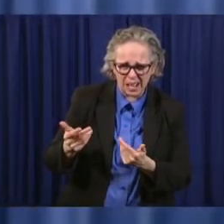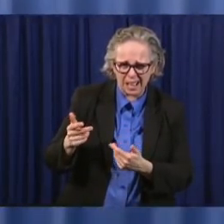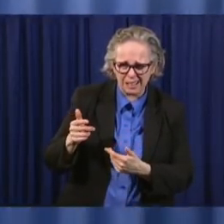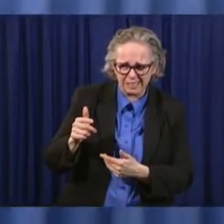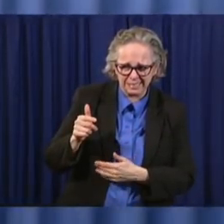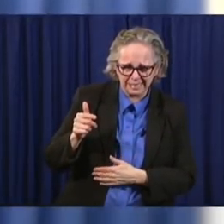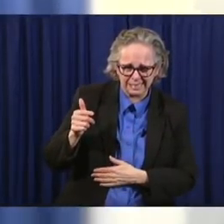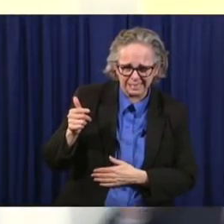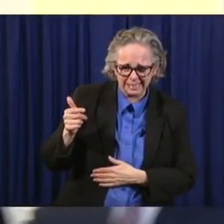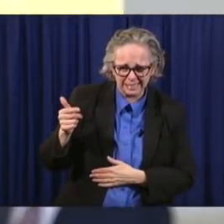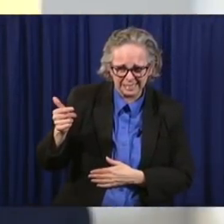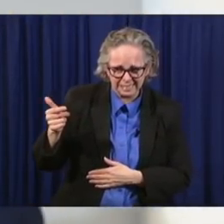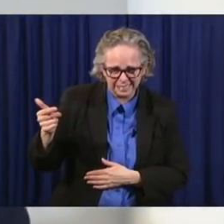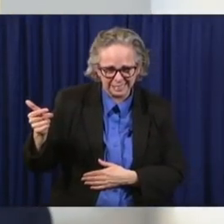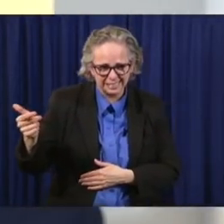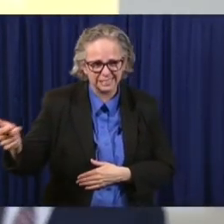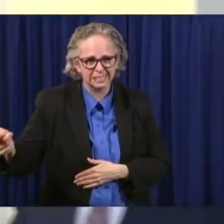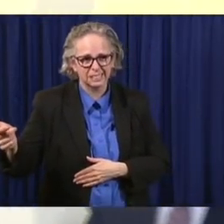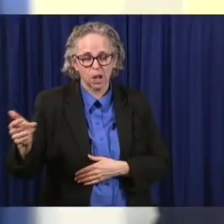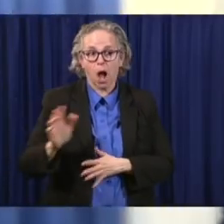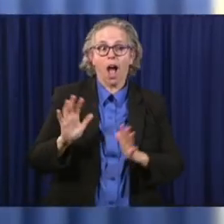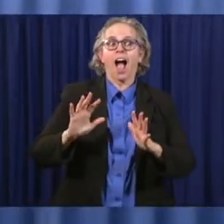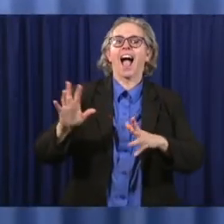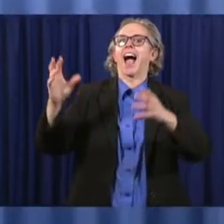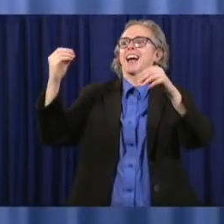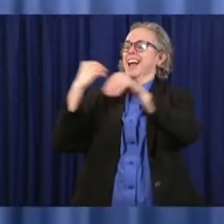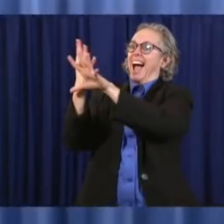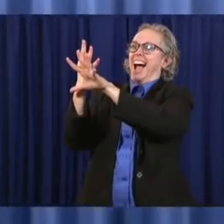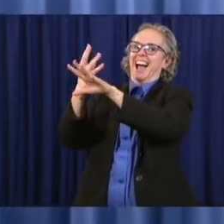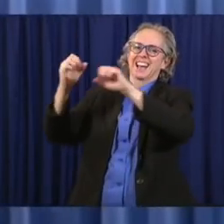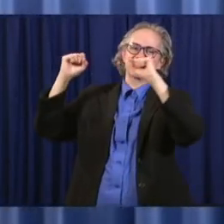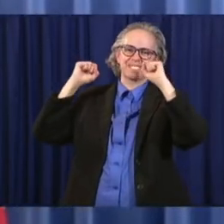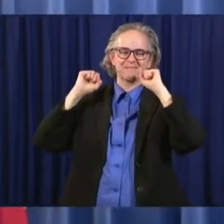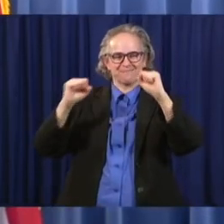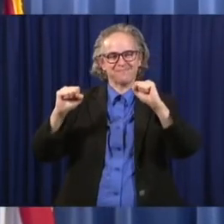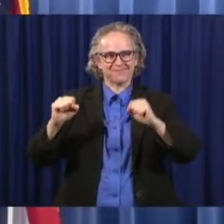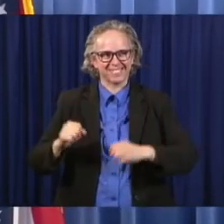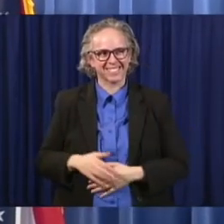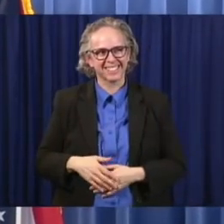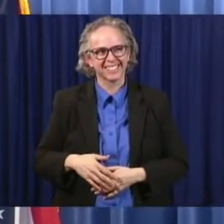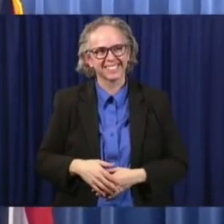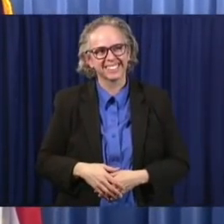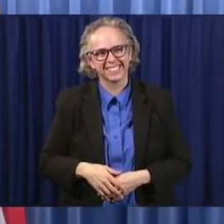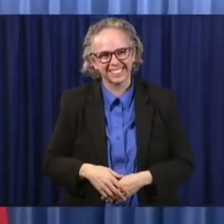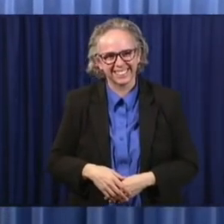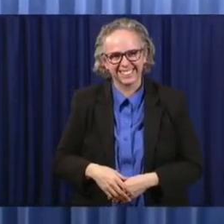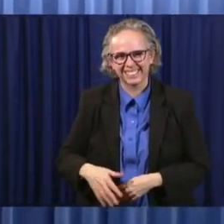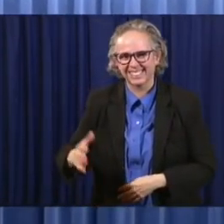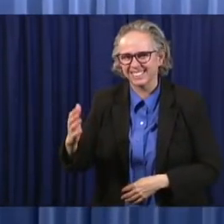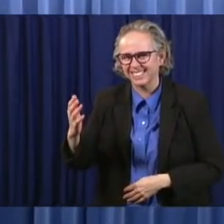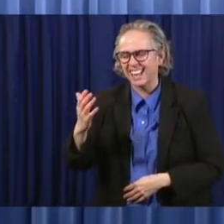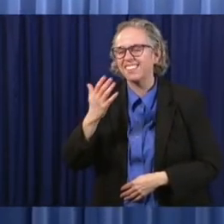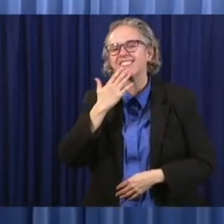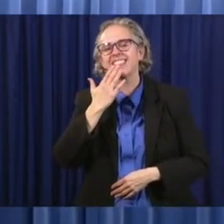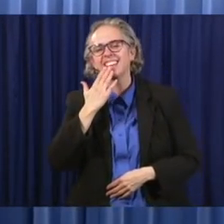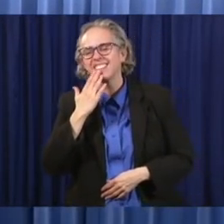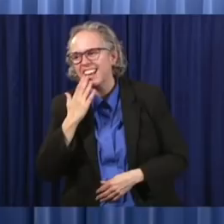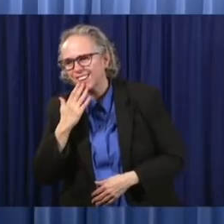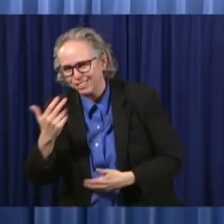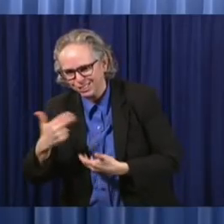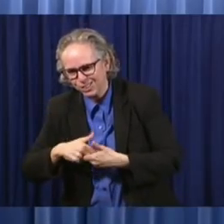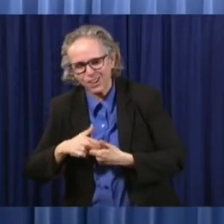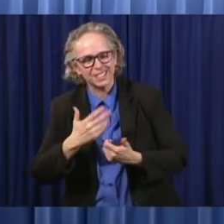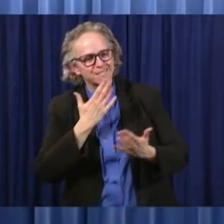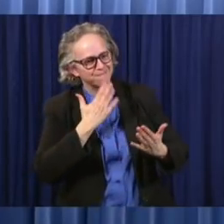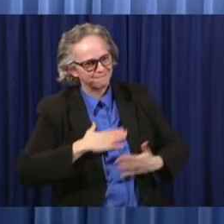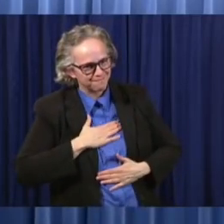want to add? Oh, you're there, okay. We have Debbie right there. Hey, Debbie. Thanks for joining us. We appreciate it. Thank